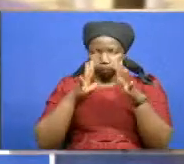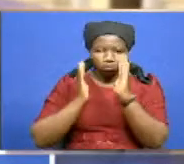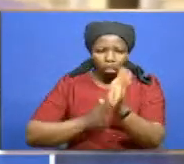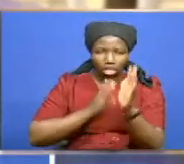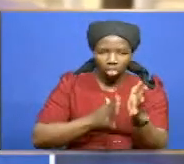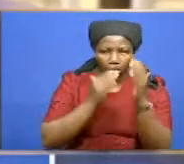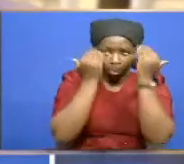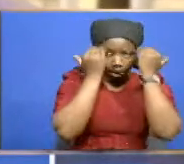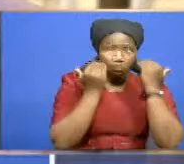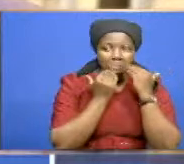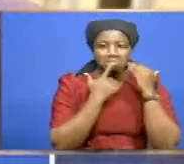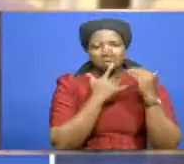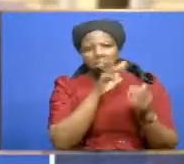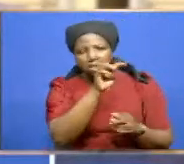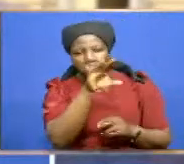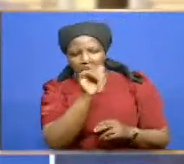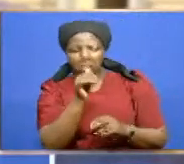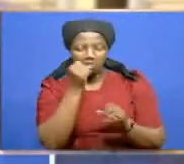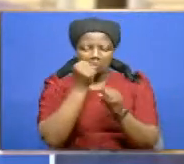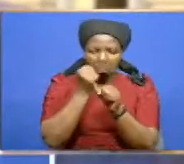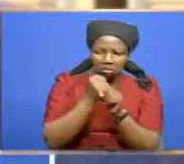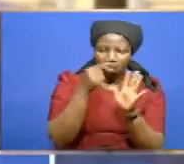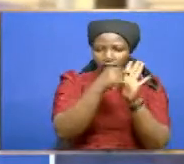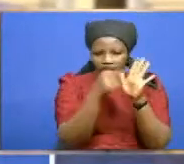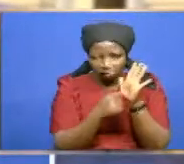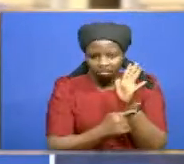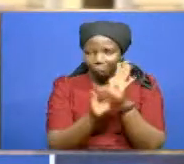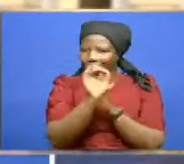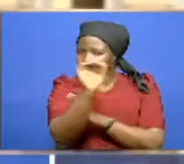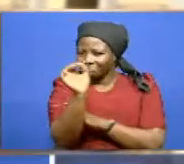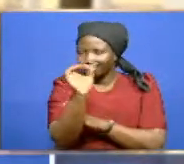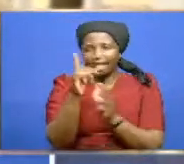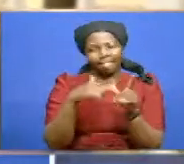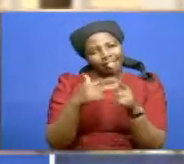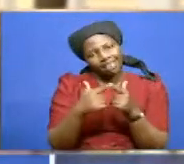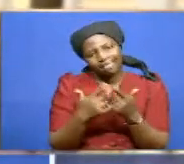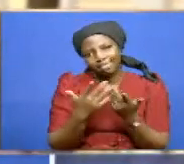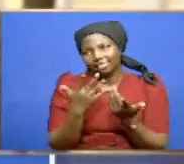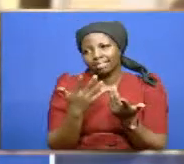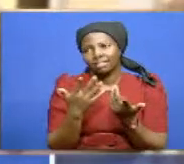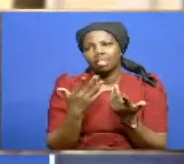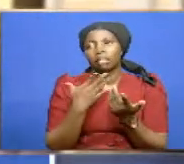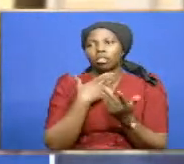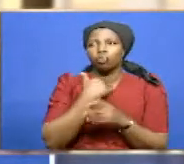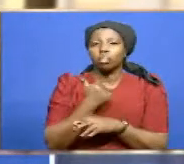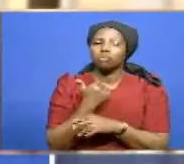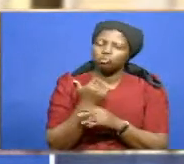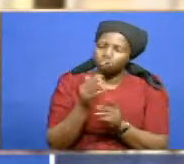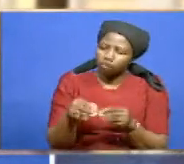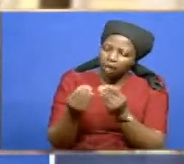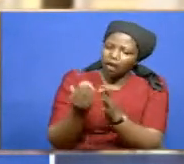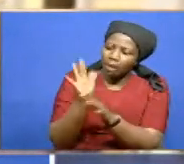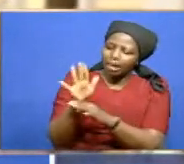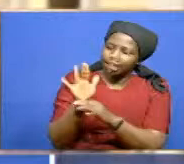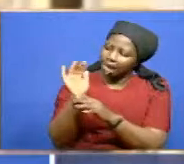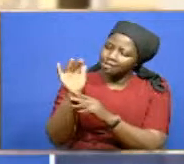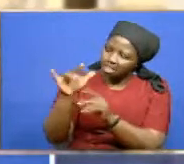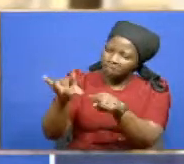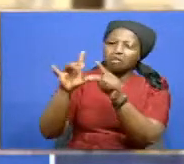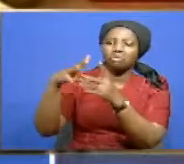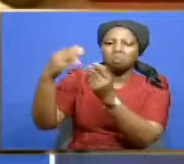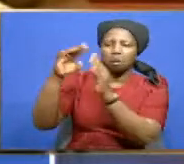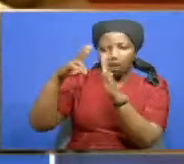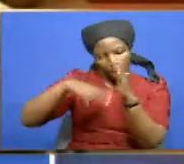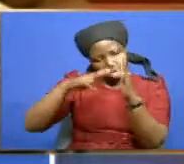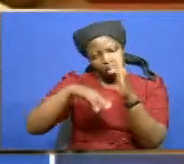kwamba MCA sawa kufanya kazi hii na hii, pengine nataka turudishe hawa waende wasome constitution, article 1 of the